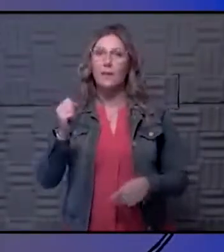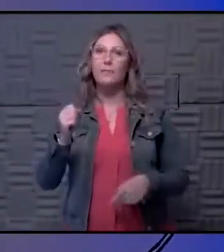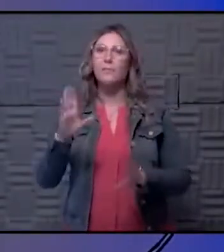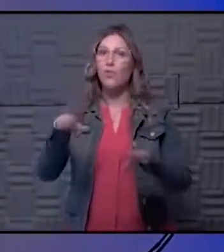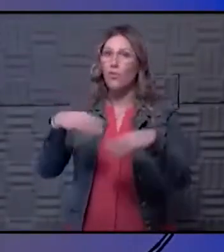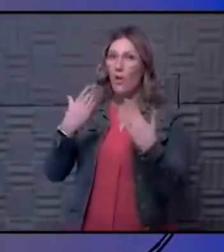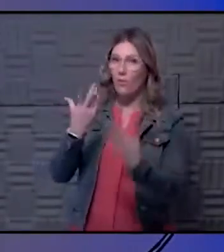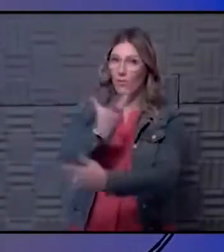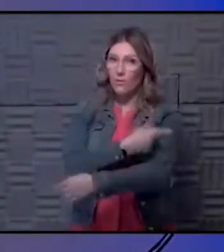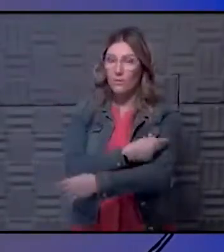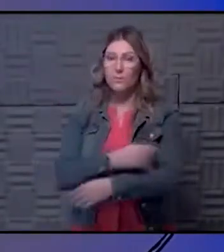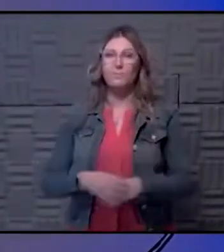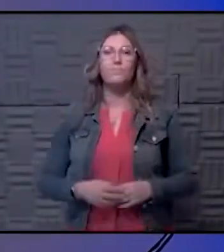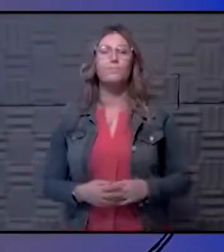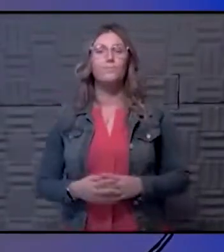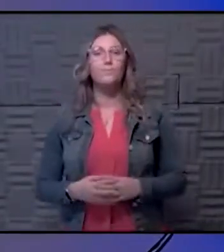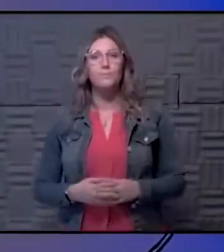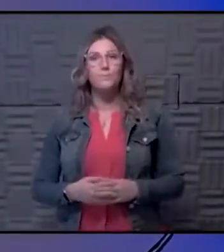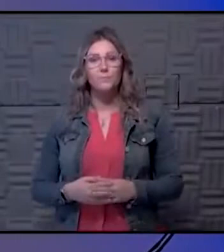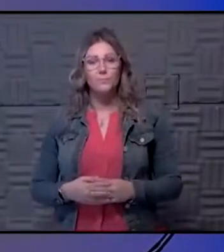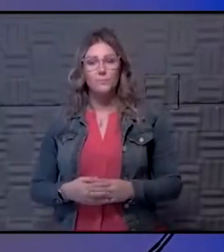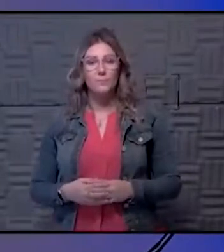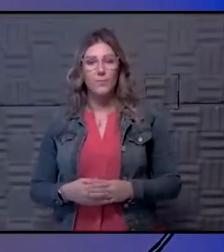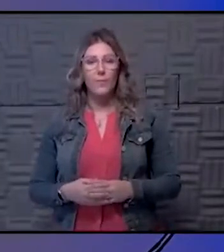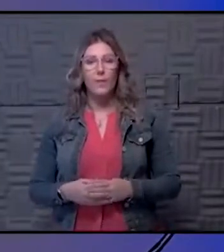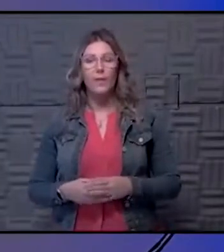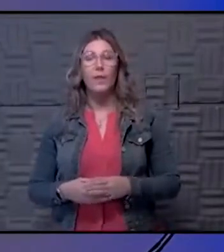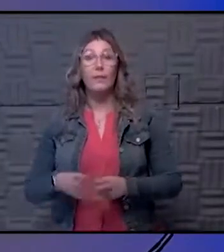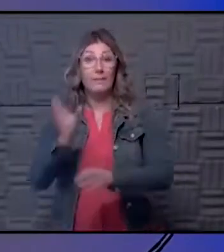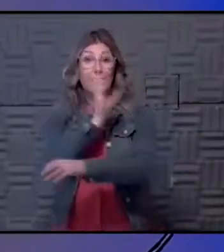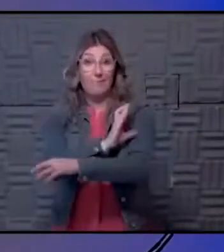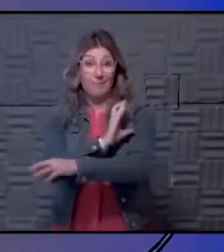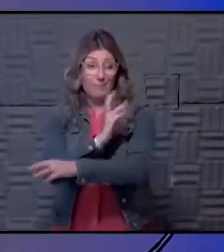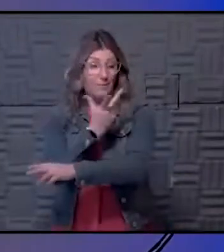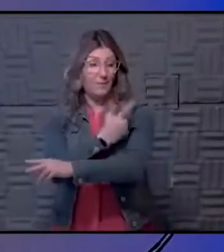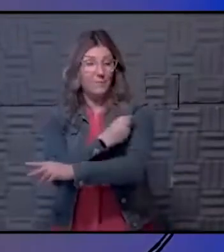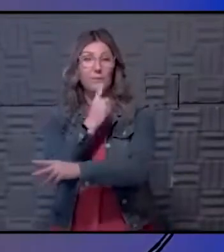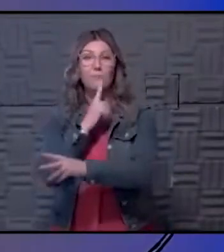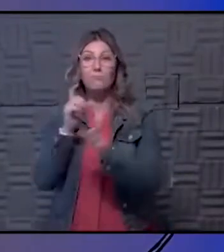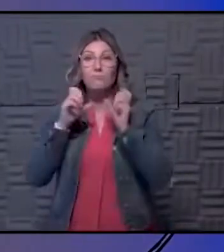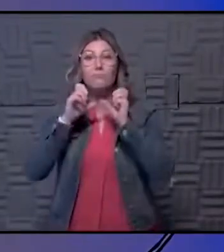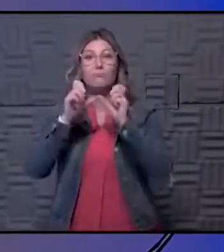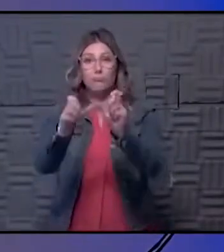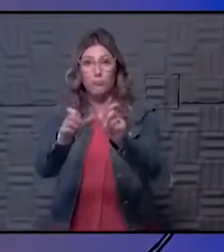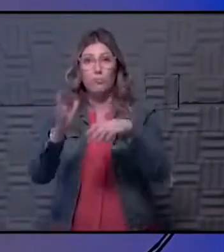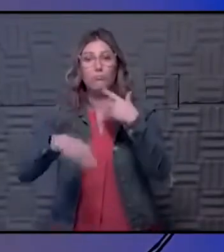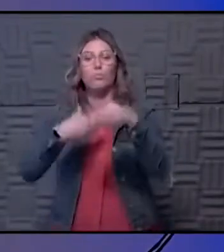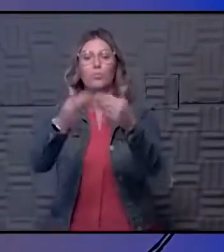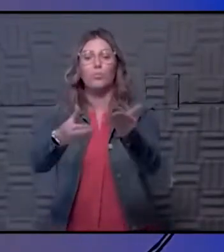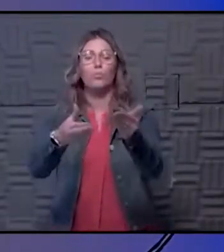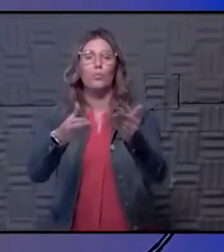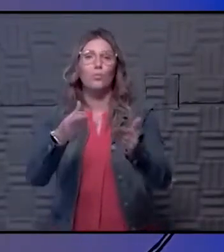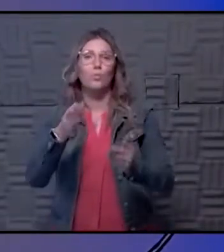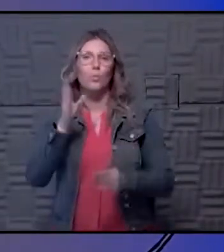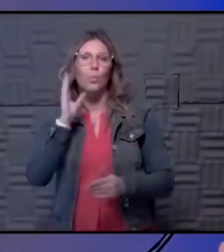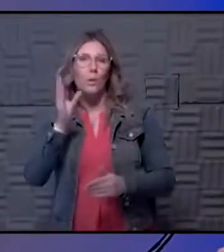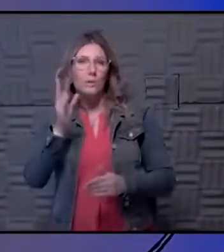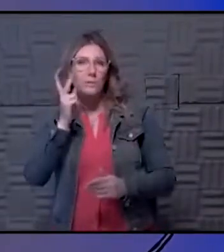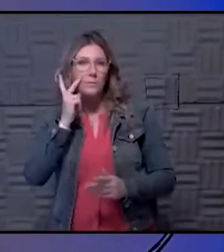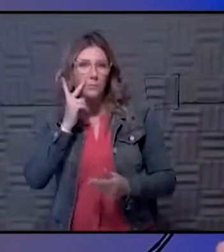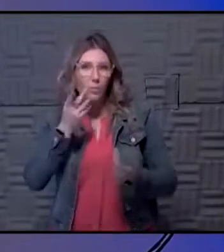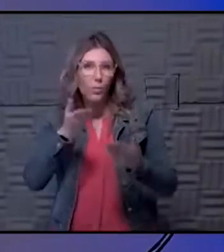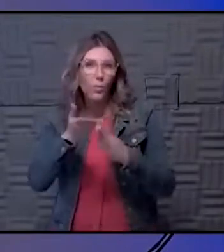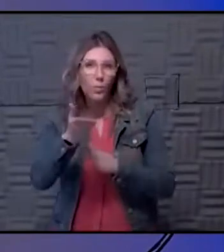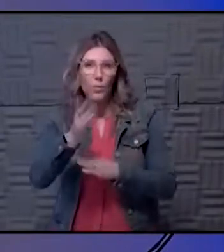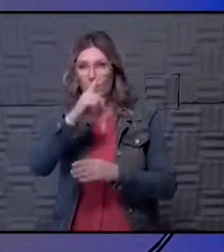that. So with our vaccination clinics continuing and ongoing, we anticipate that this will likely go through the